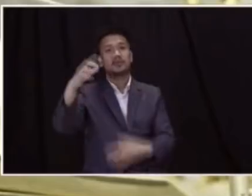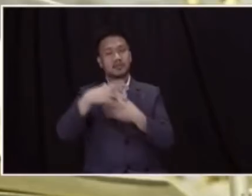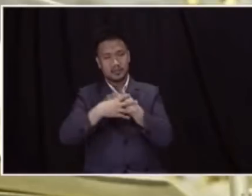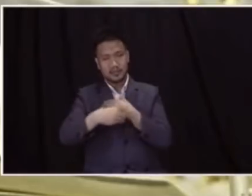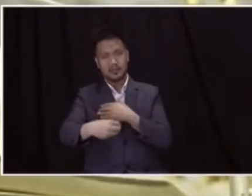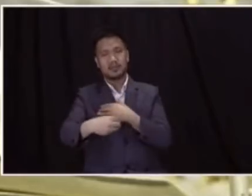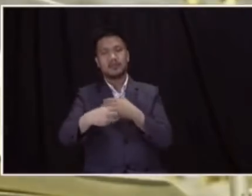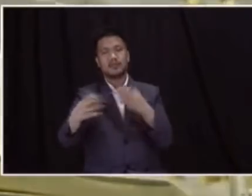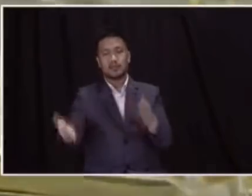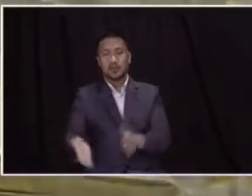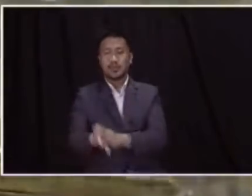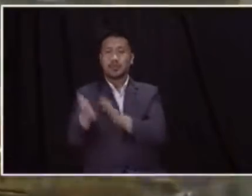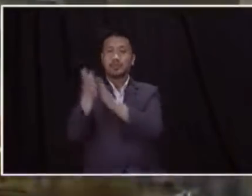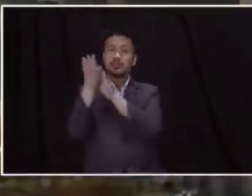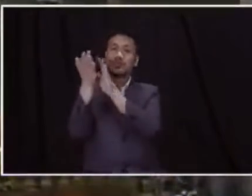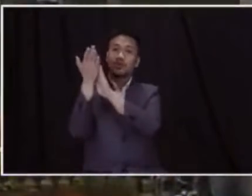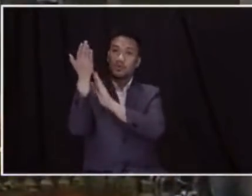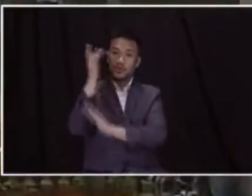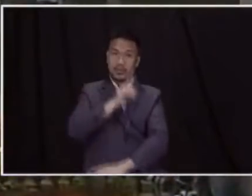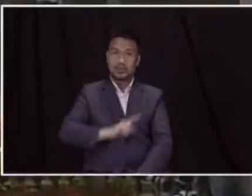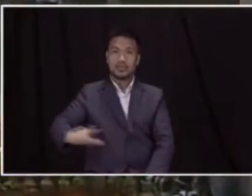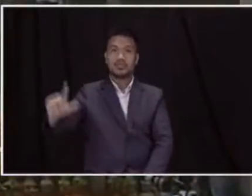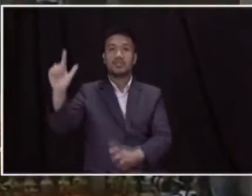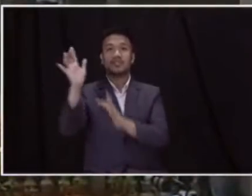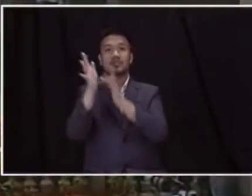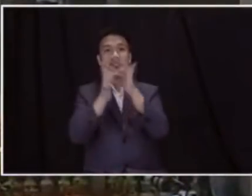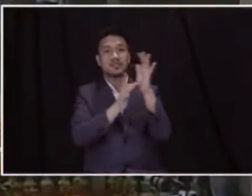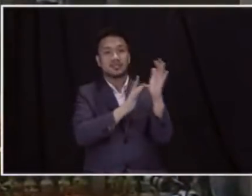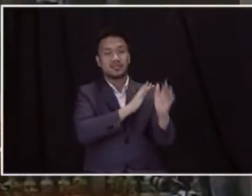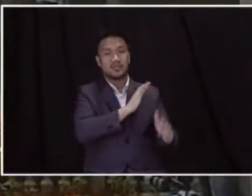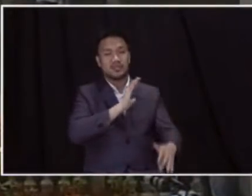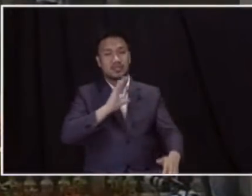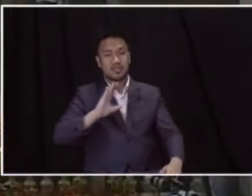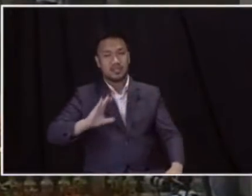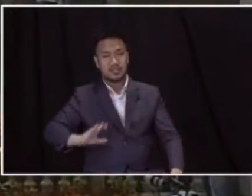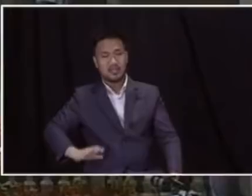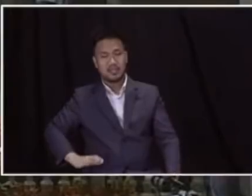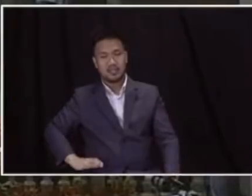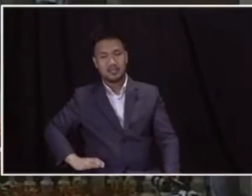Lord. Praise to you, Lord Jesus